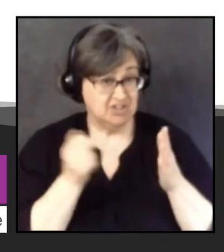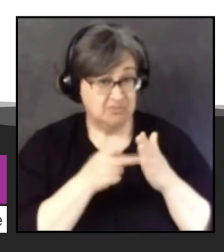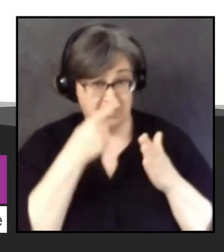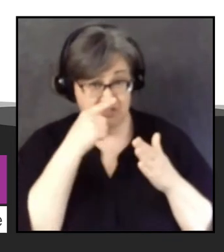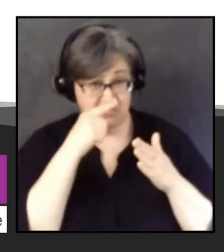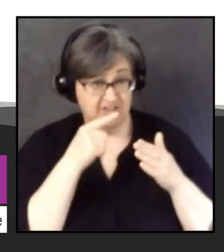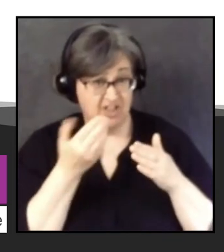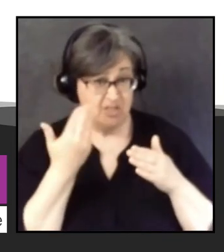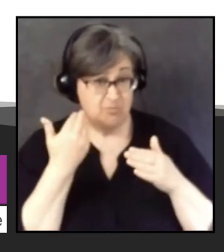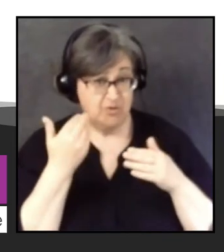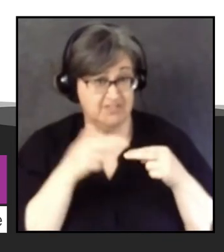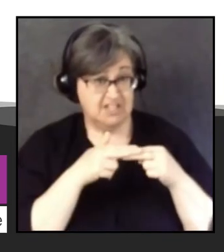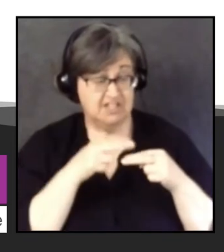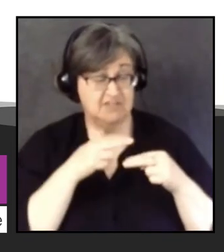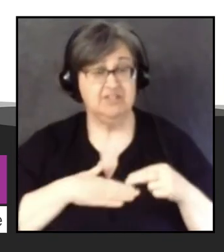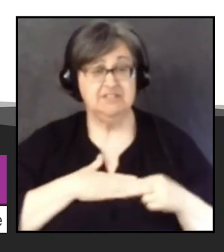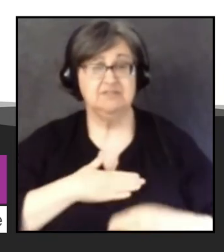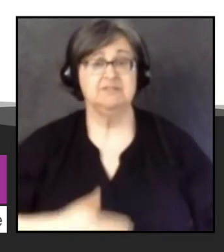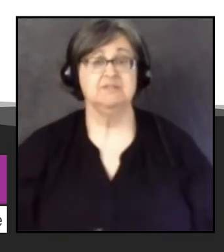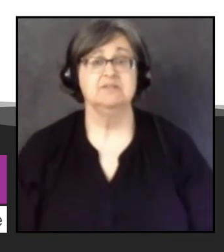to last slide?